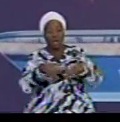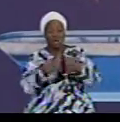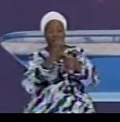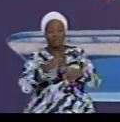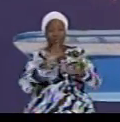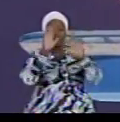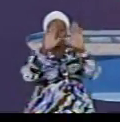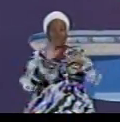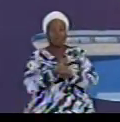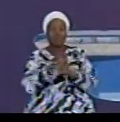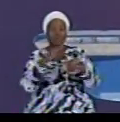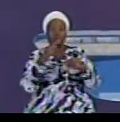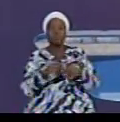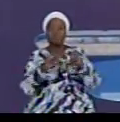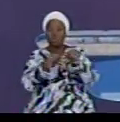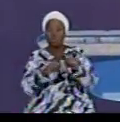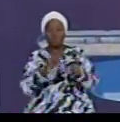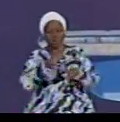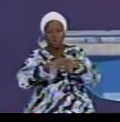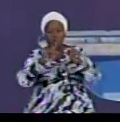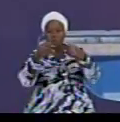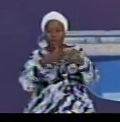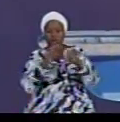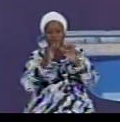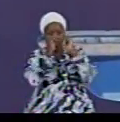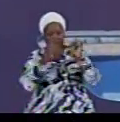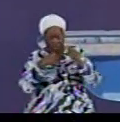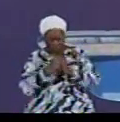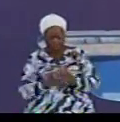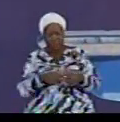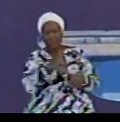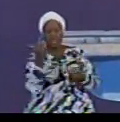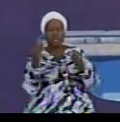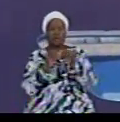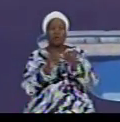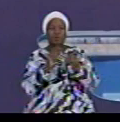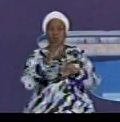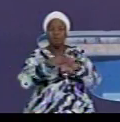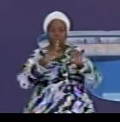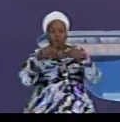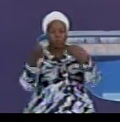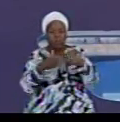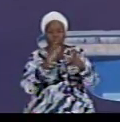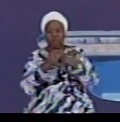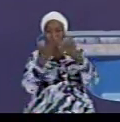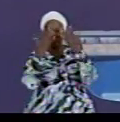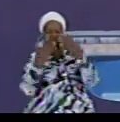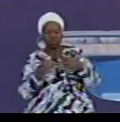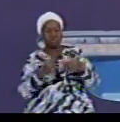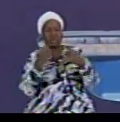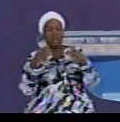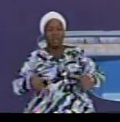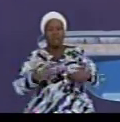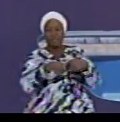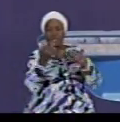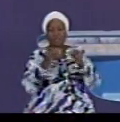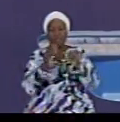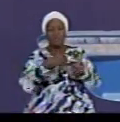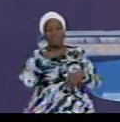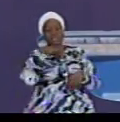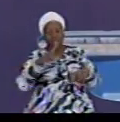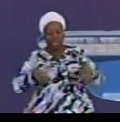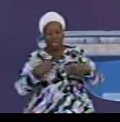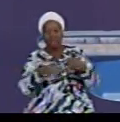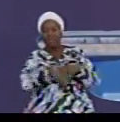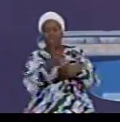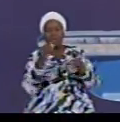You don't go back to idol worship anymore. You don't go back to the miserable life, sinful life, defiled